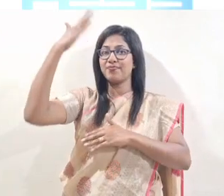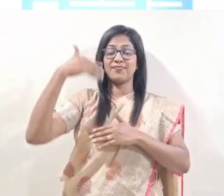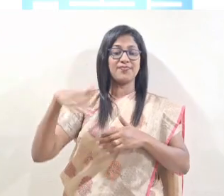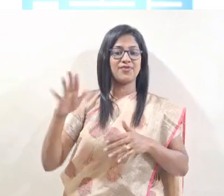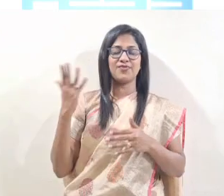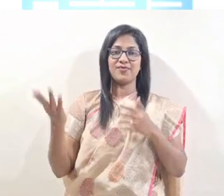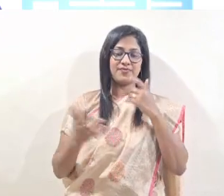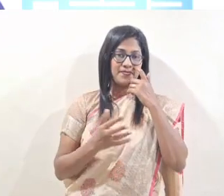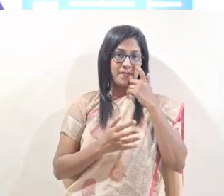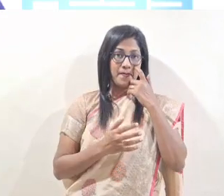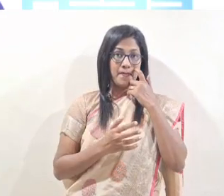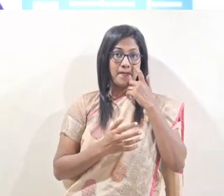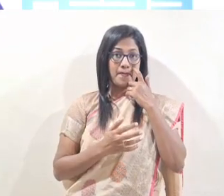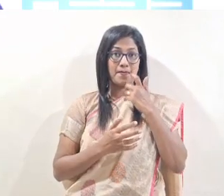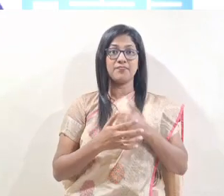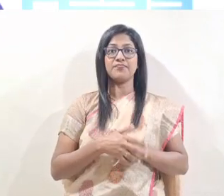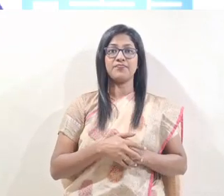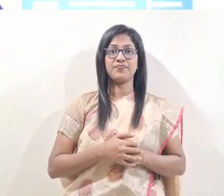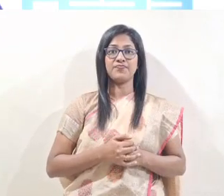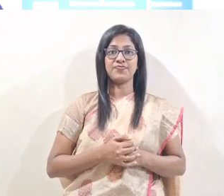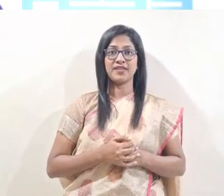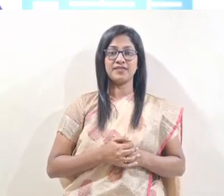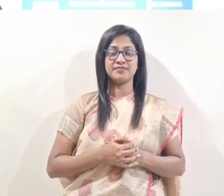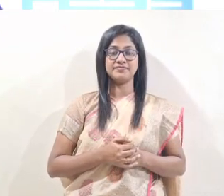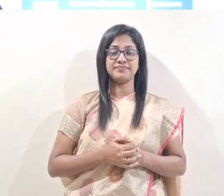that yes.